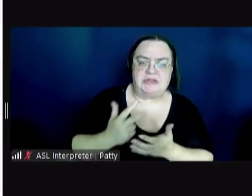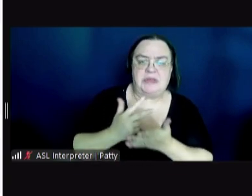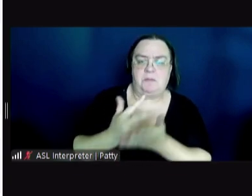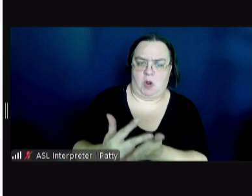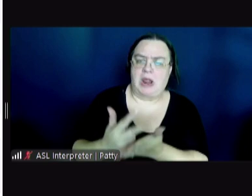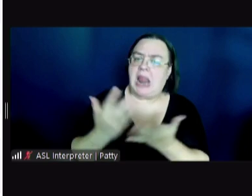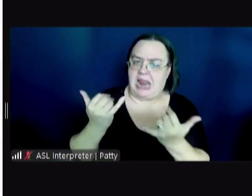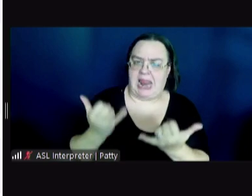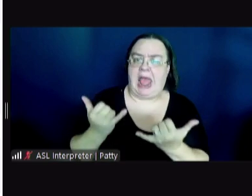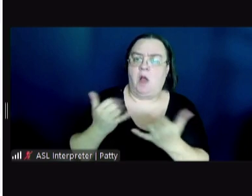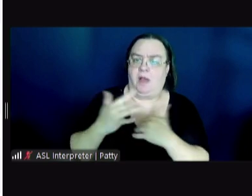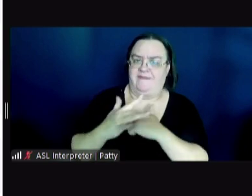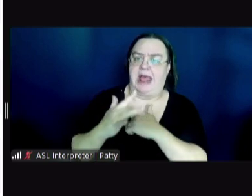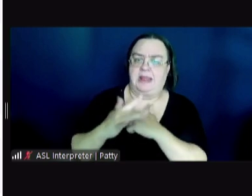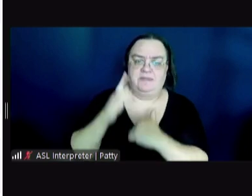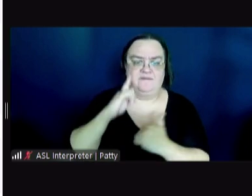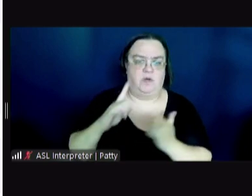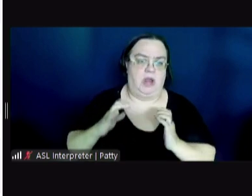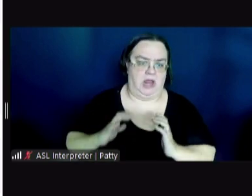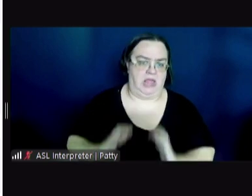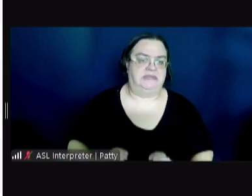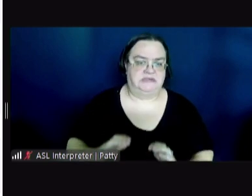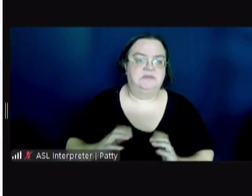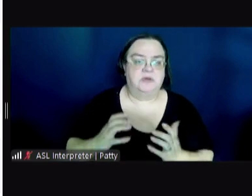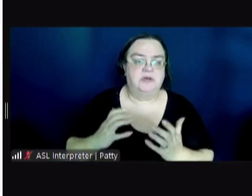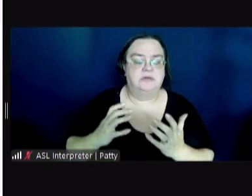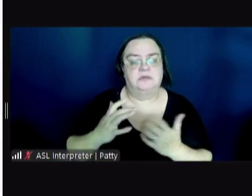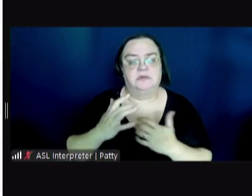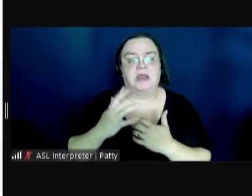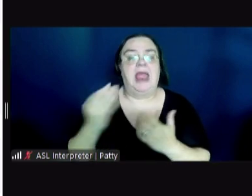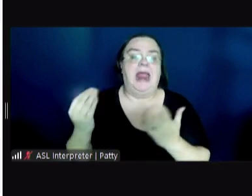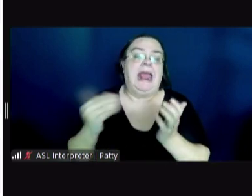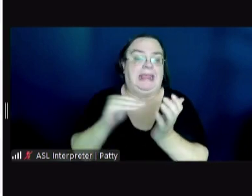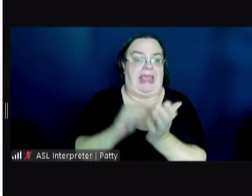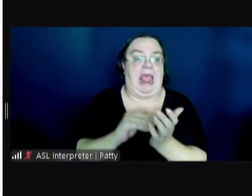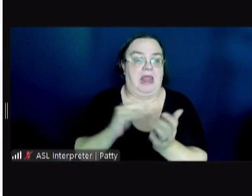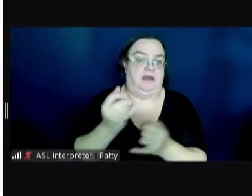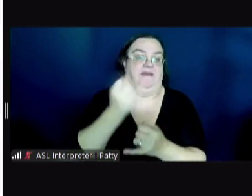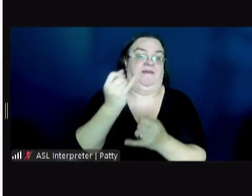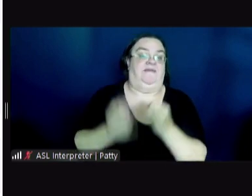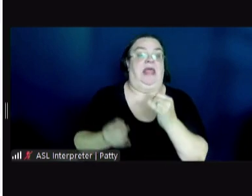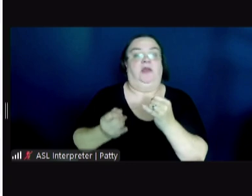availability. Again, the final third later this summer.